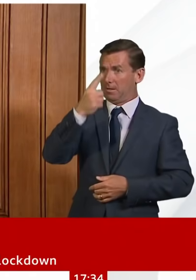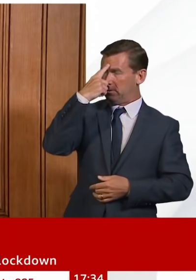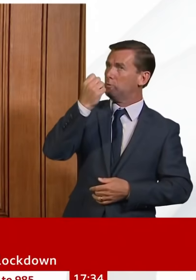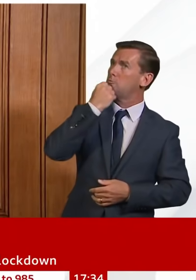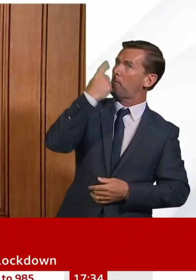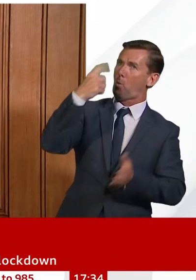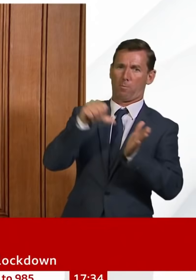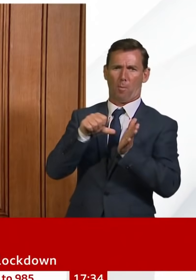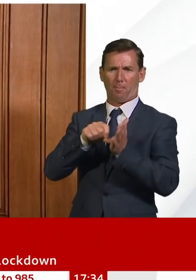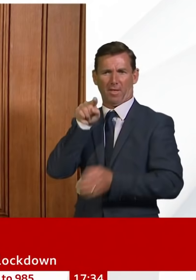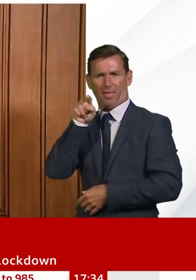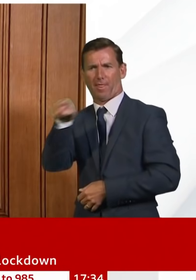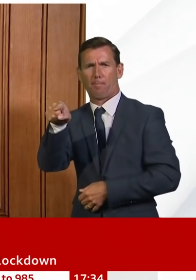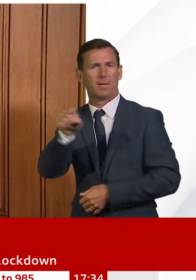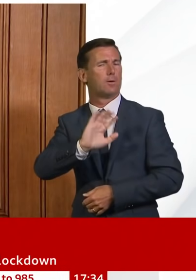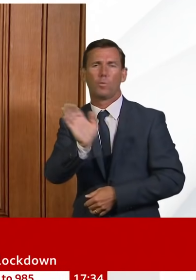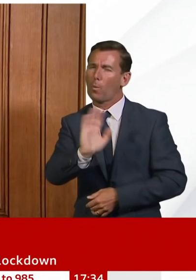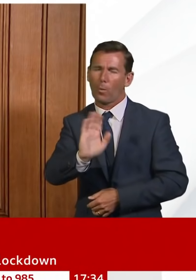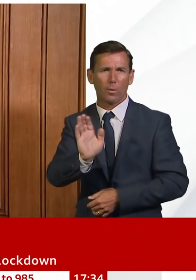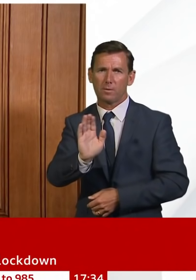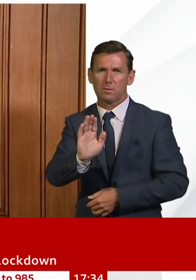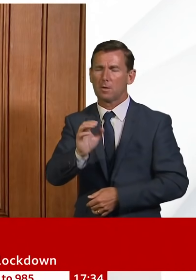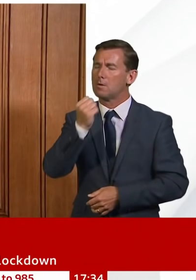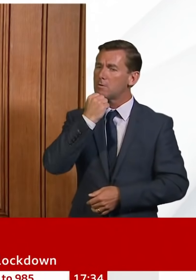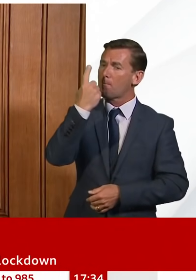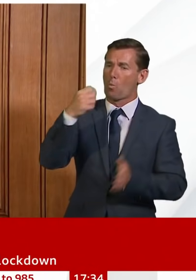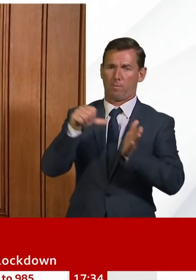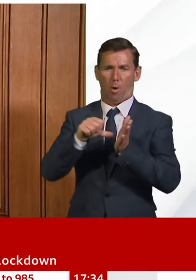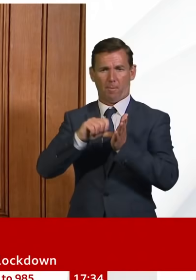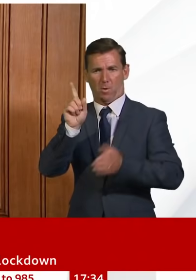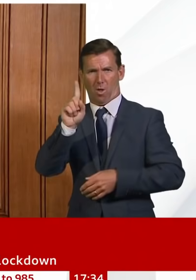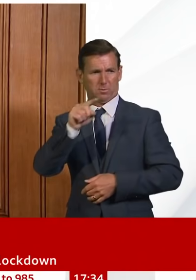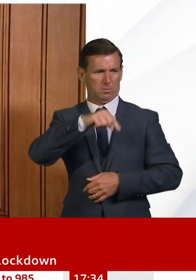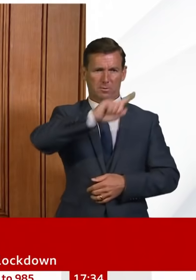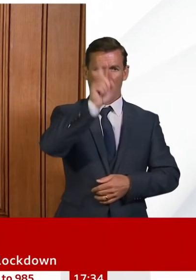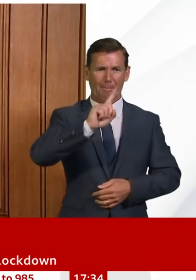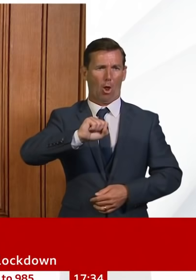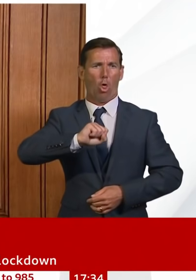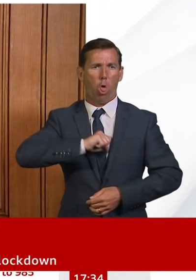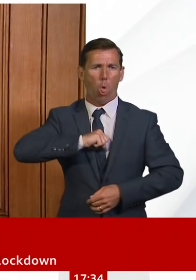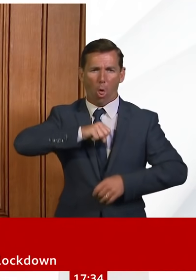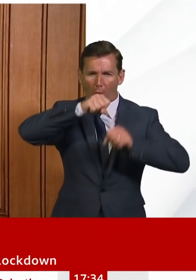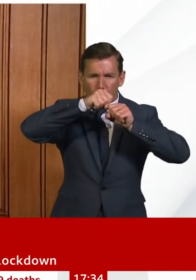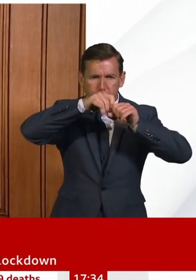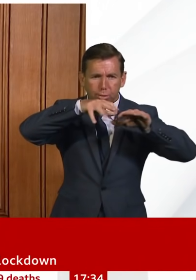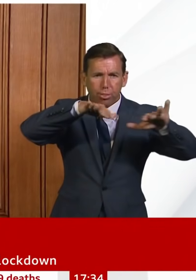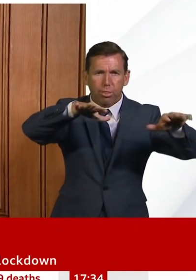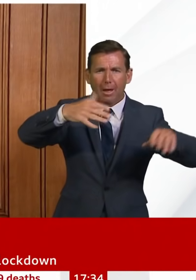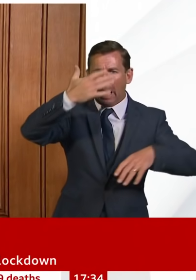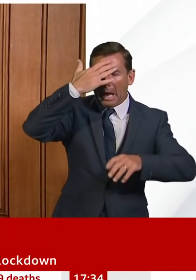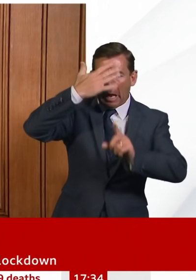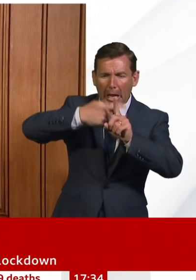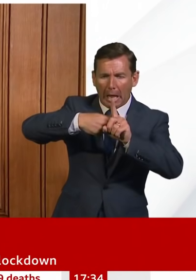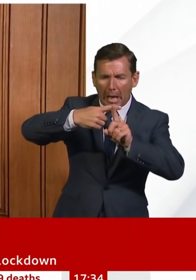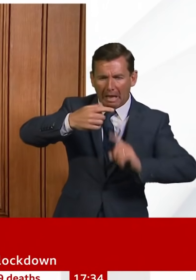as opposed to the primary problem for transmission being the people who've got the cough, got the fever, and are clearly emitting